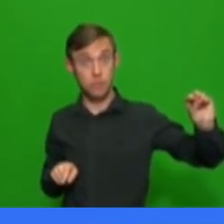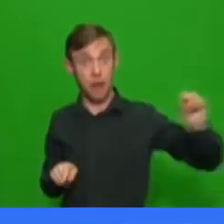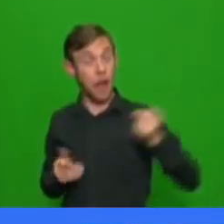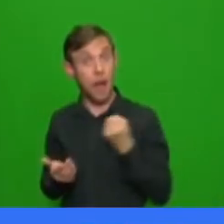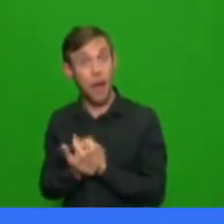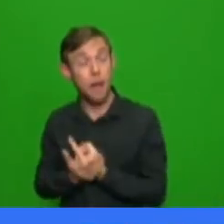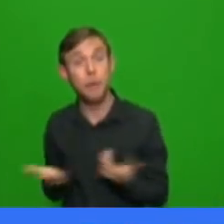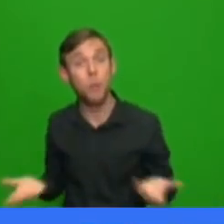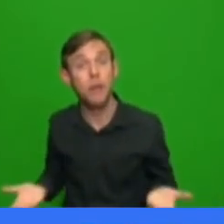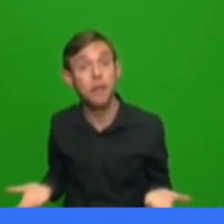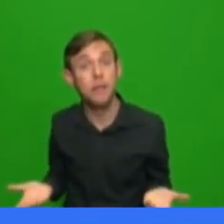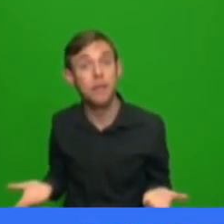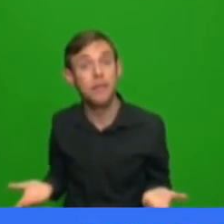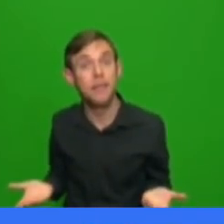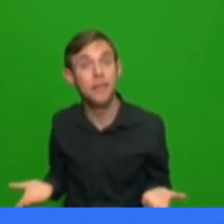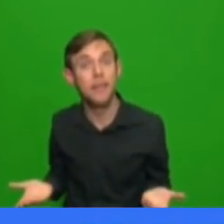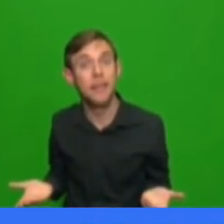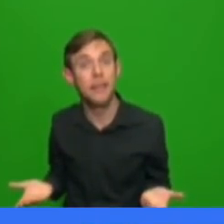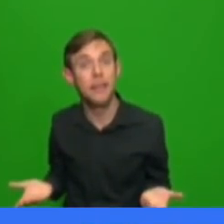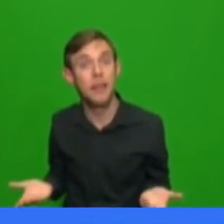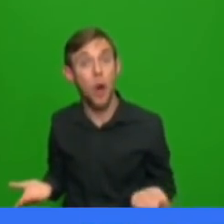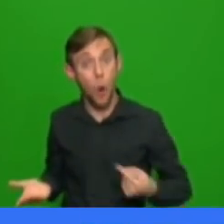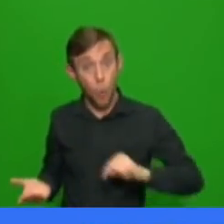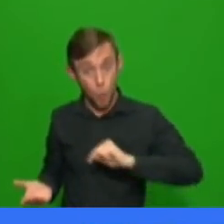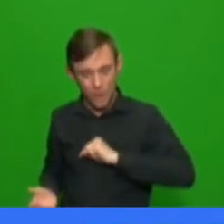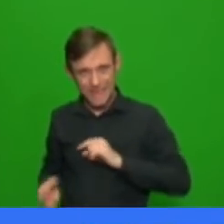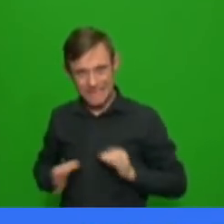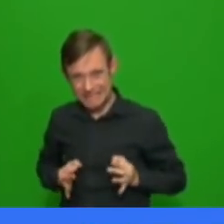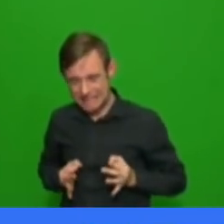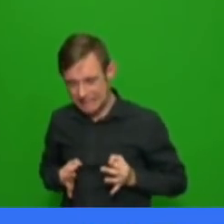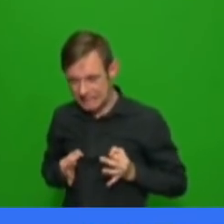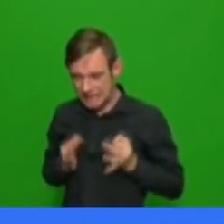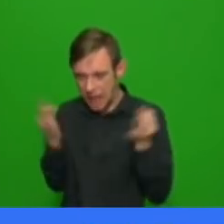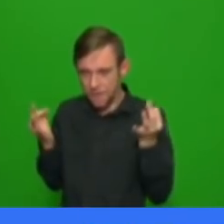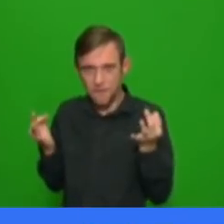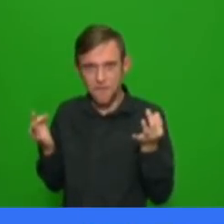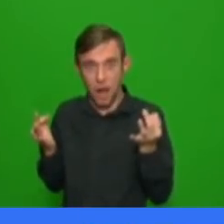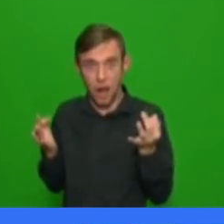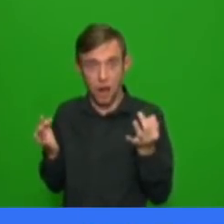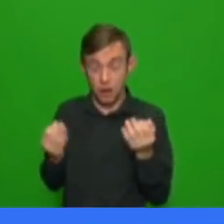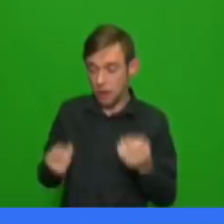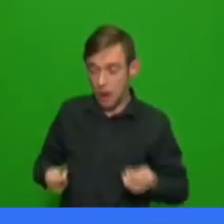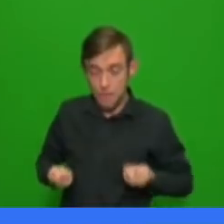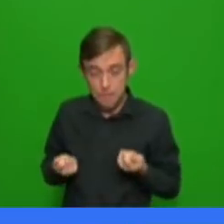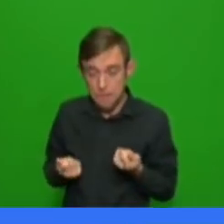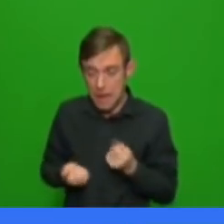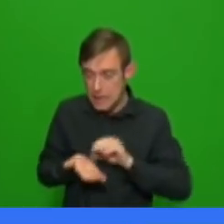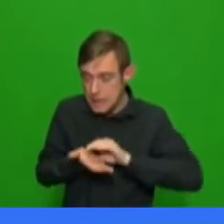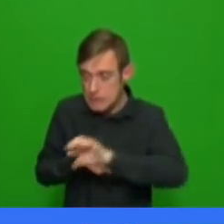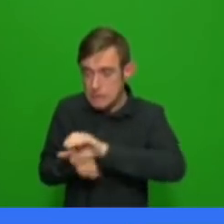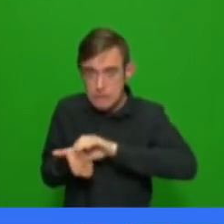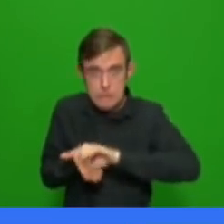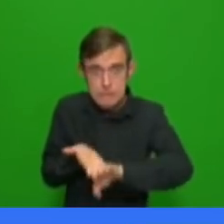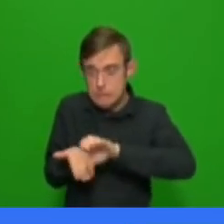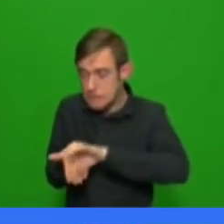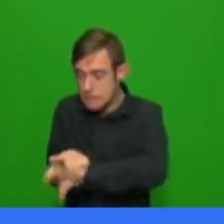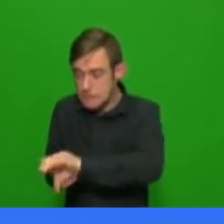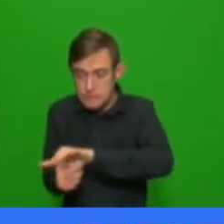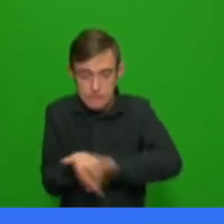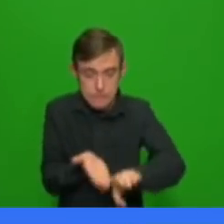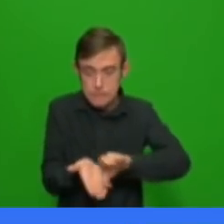the costs from any depreciation that might come as a result of